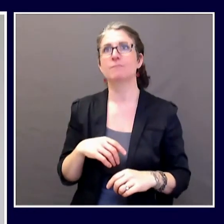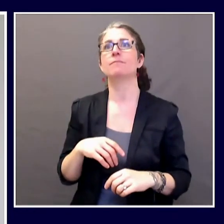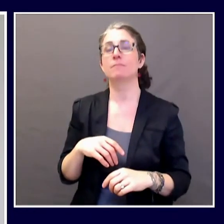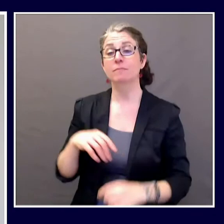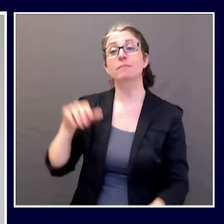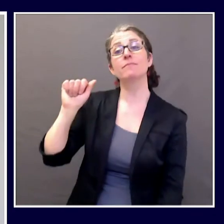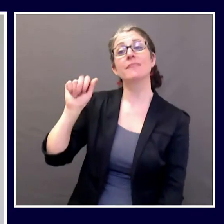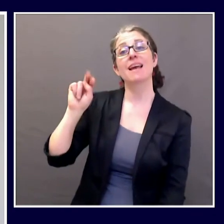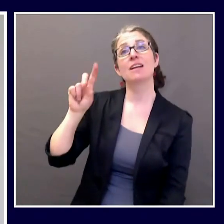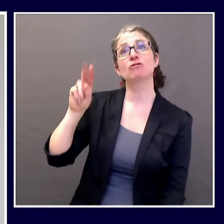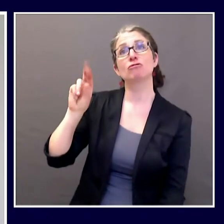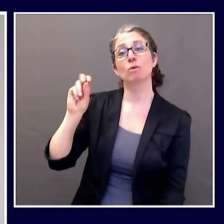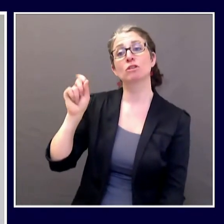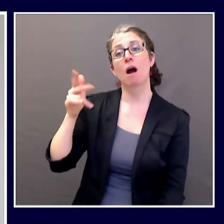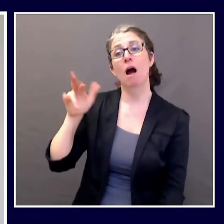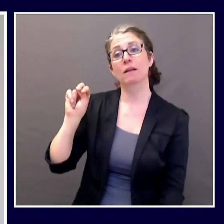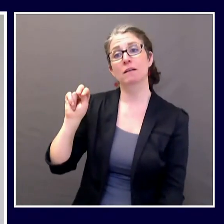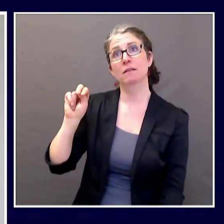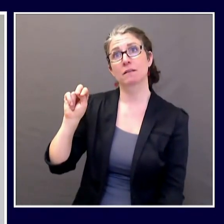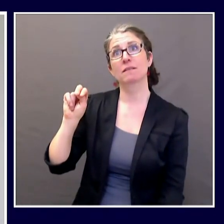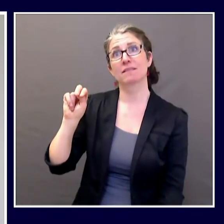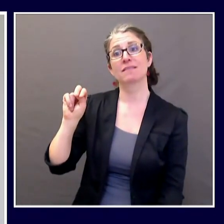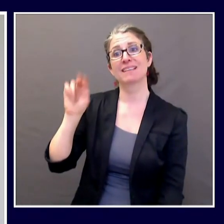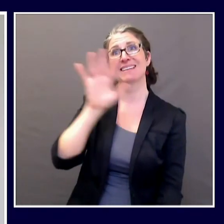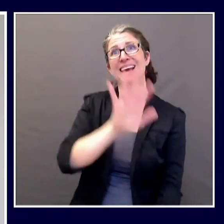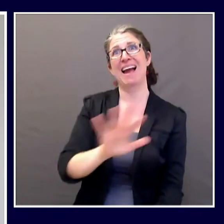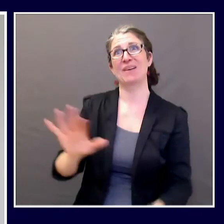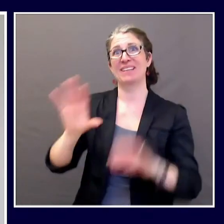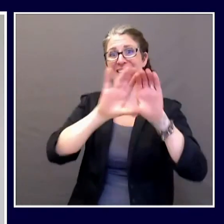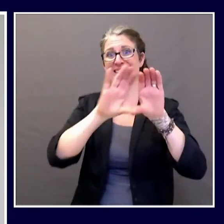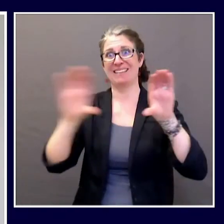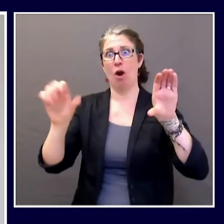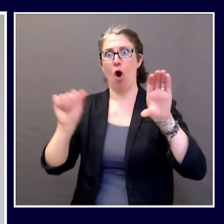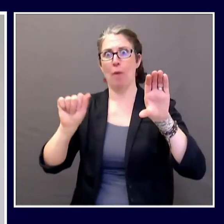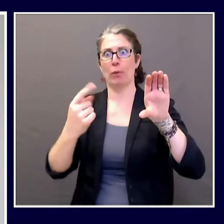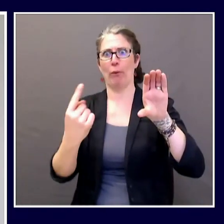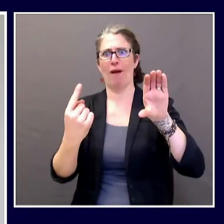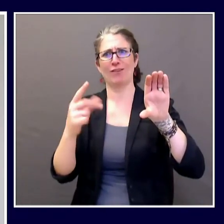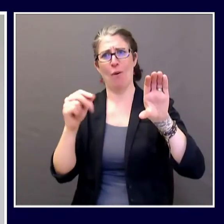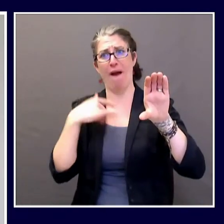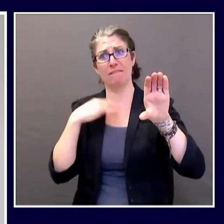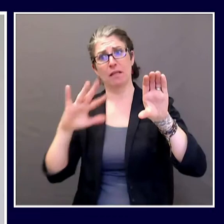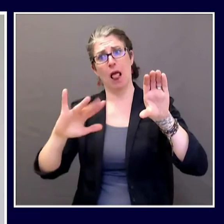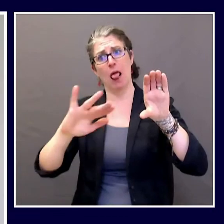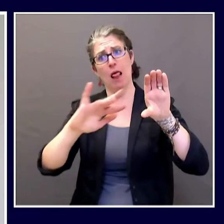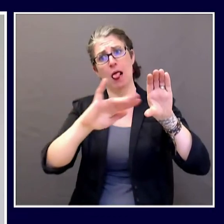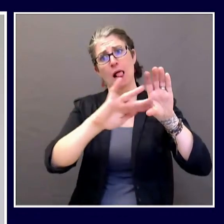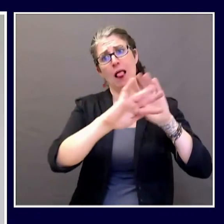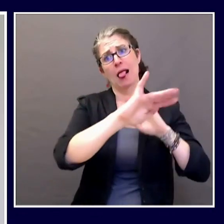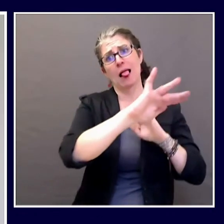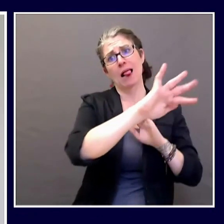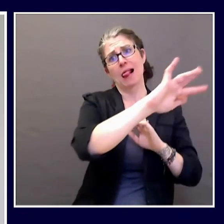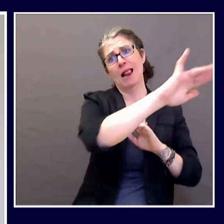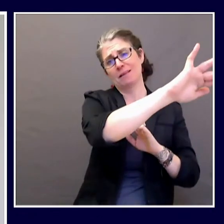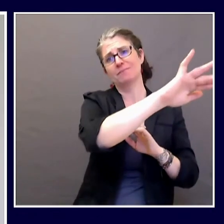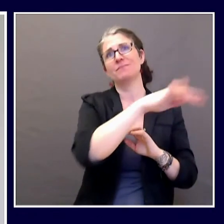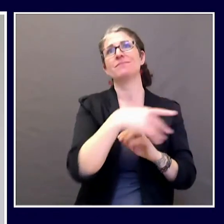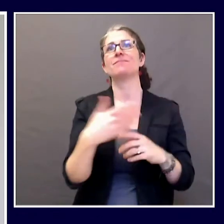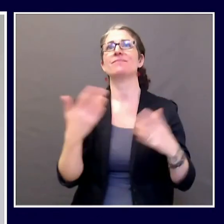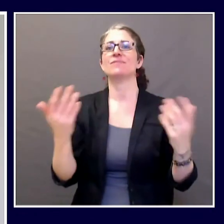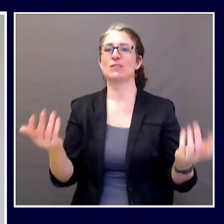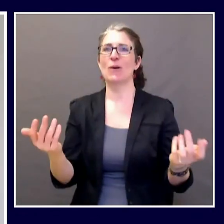needs there. So we're investigating other sites across the county, as well as I mentioned in connection with Patty's question